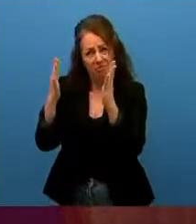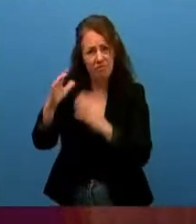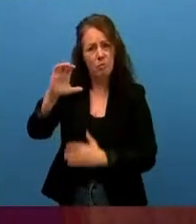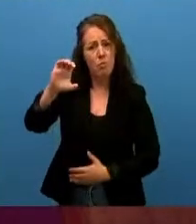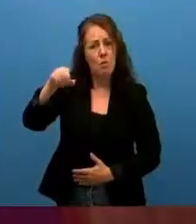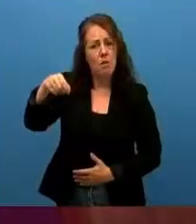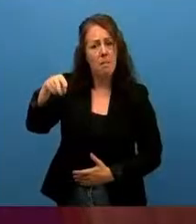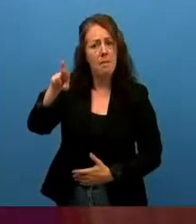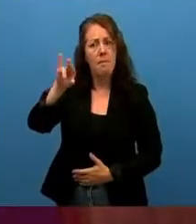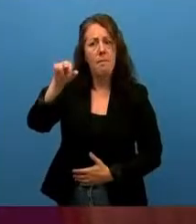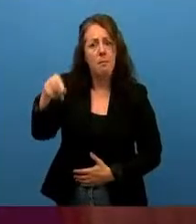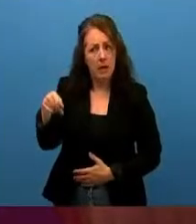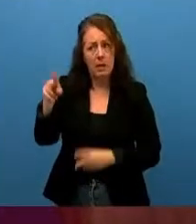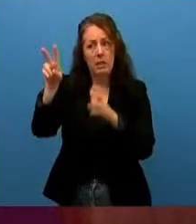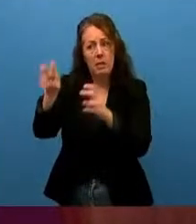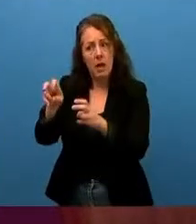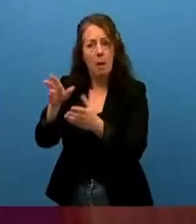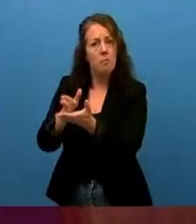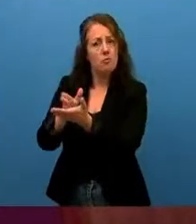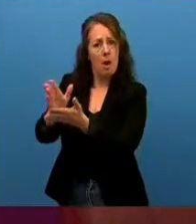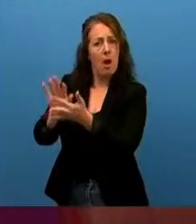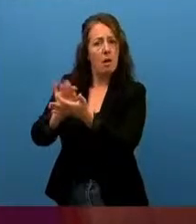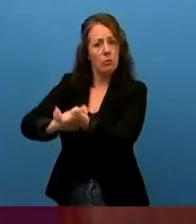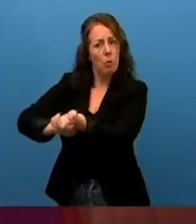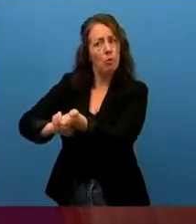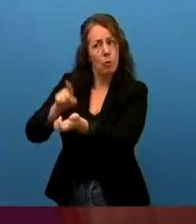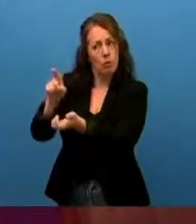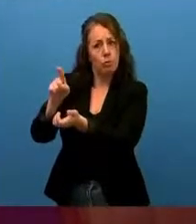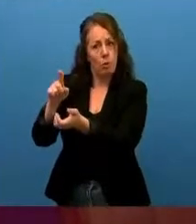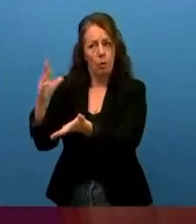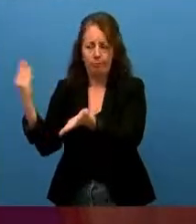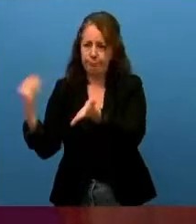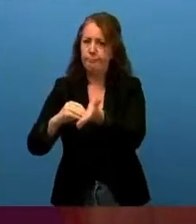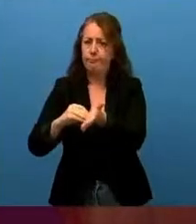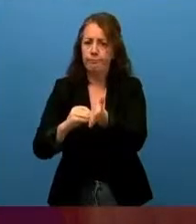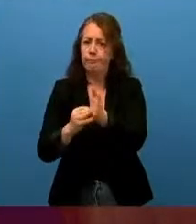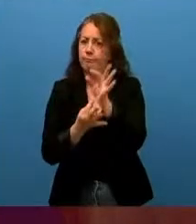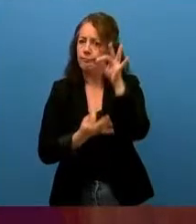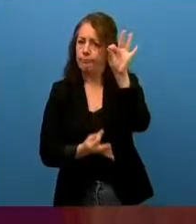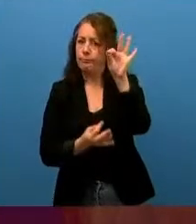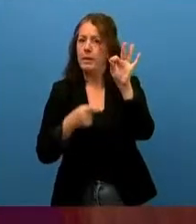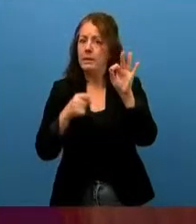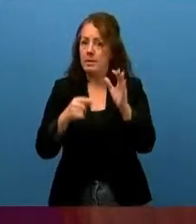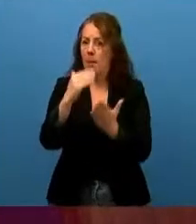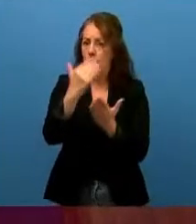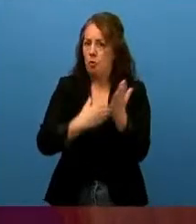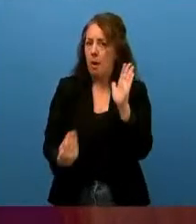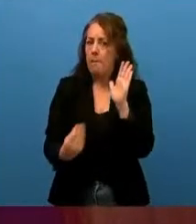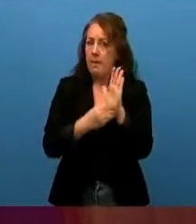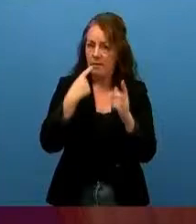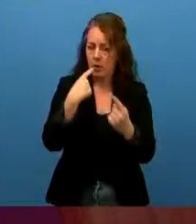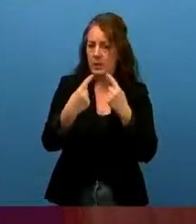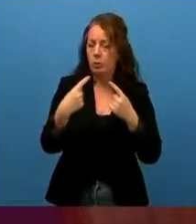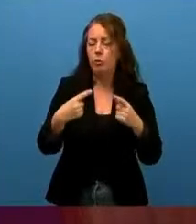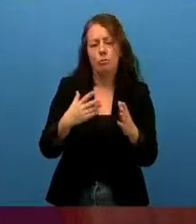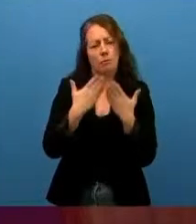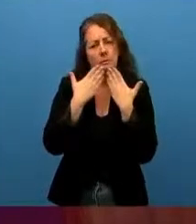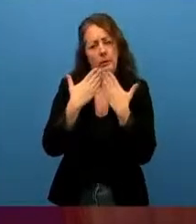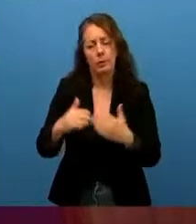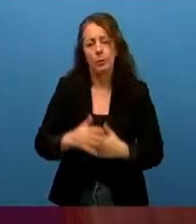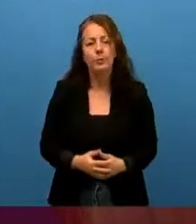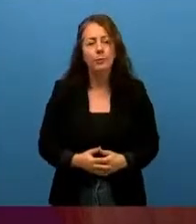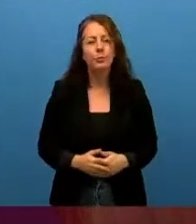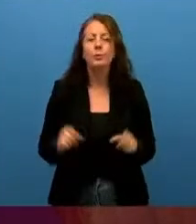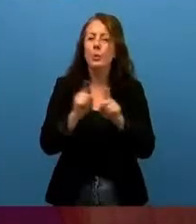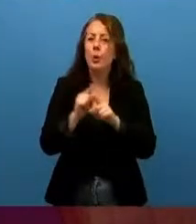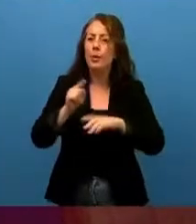for placing this important topic on the agenda again. We would also like to thank Australia and